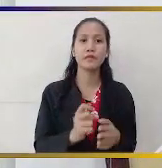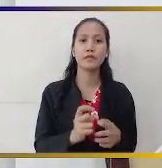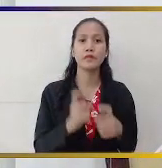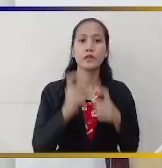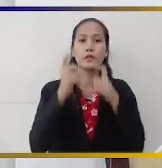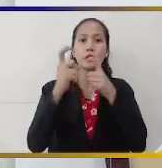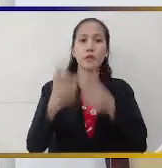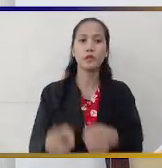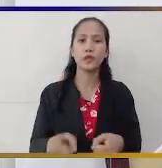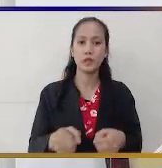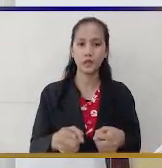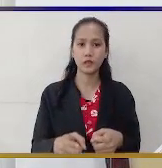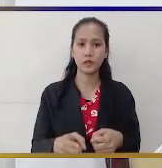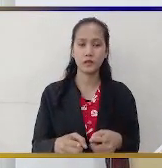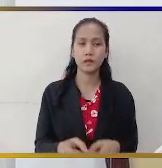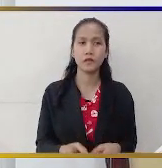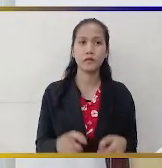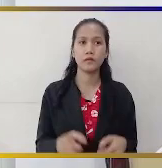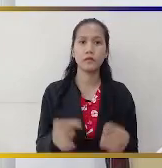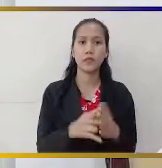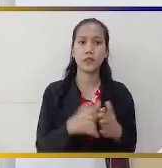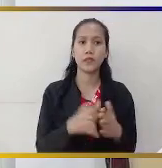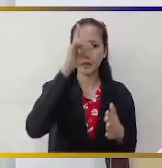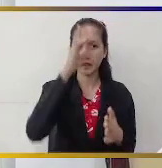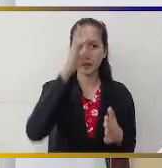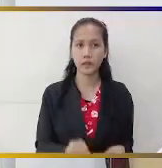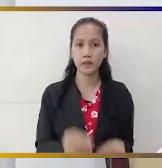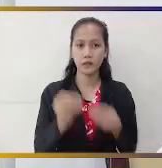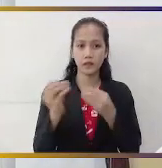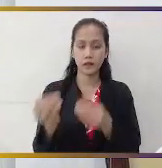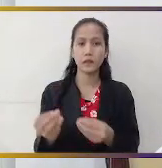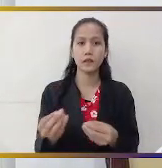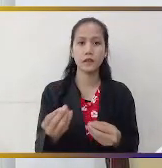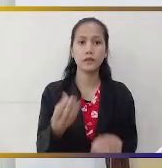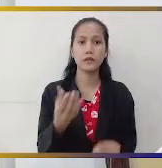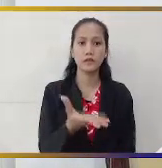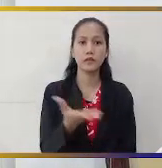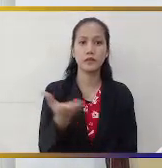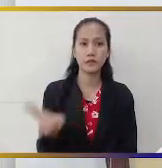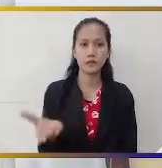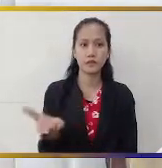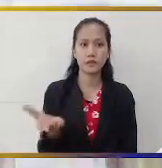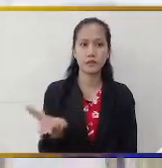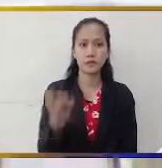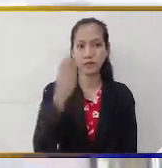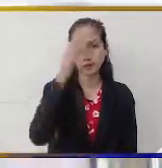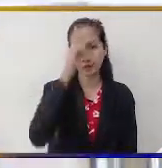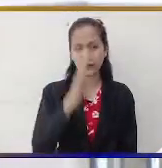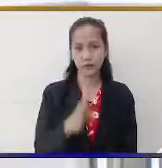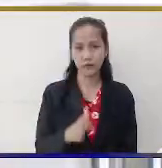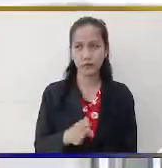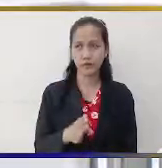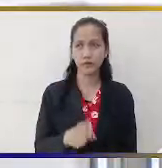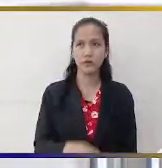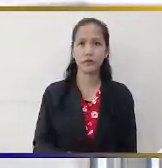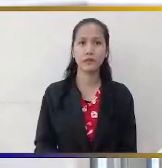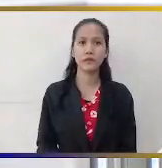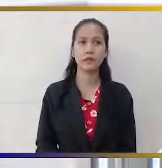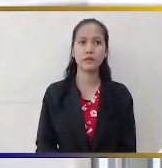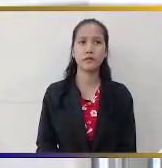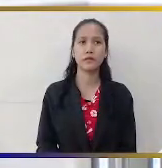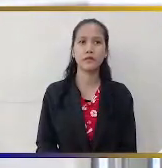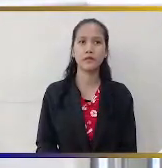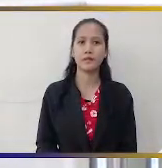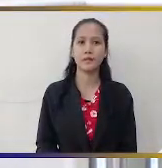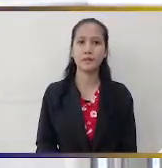gives back to you. Now, let me tell you something. God is not a debtor to any man.